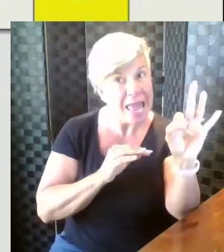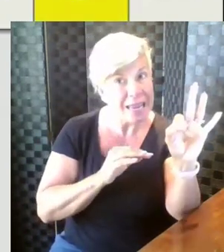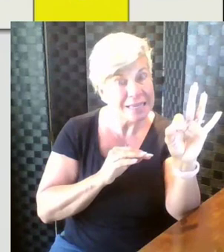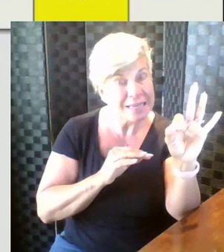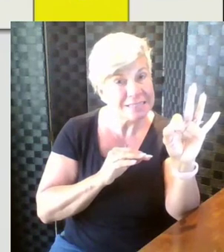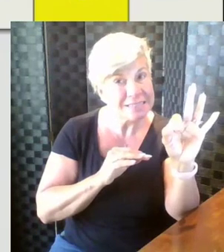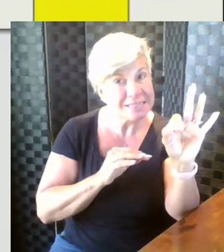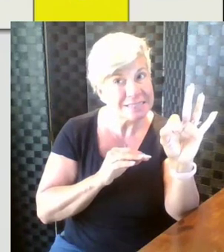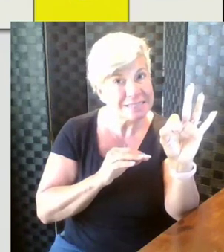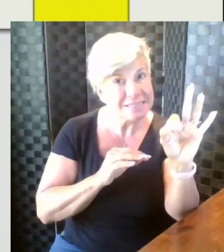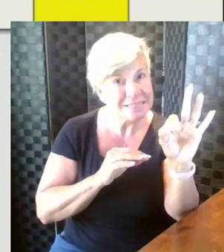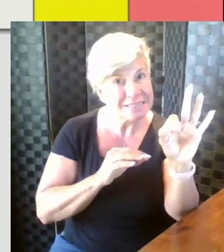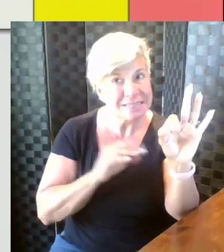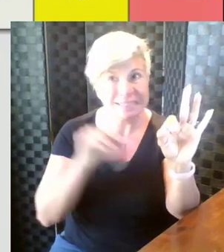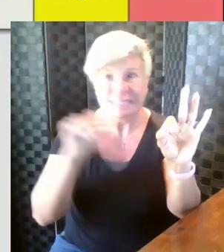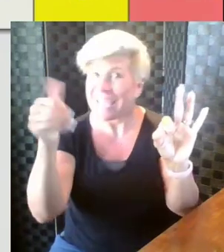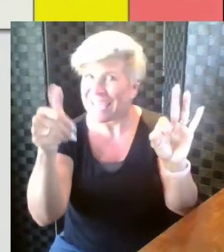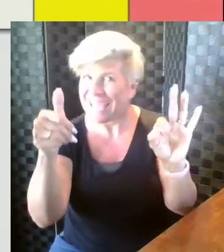9,